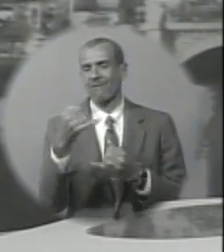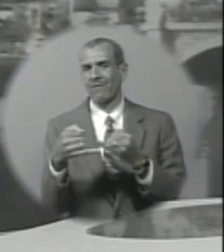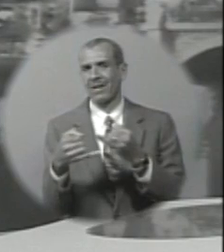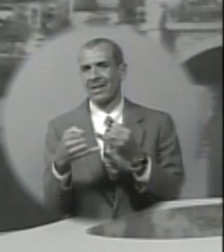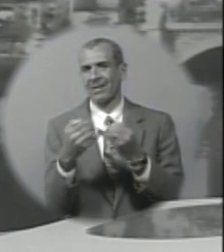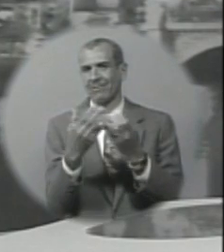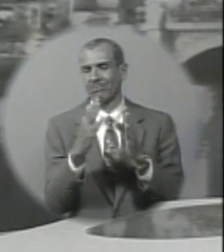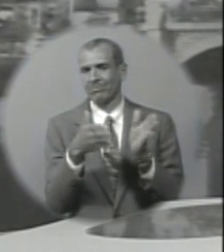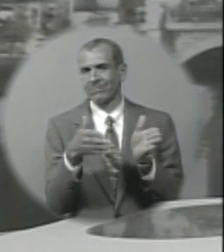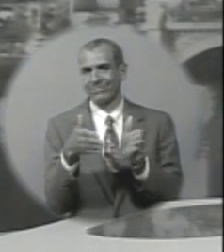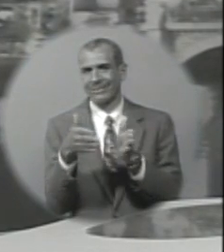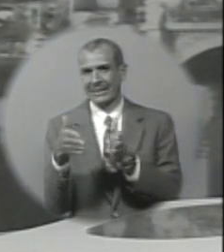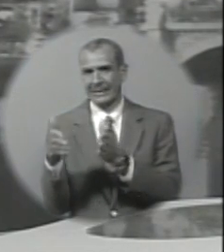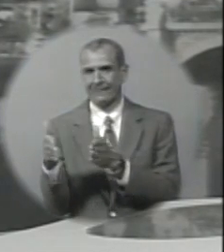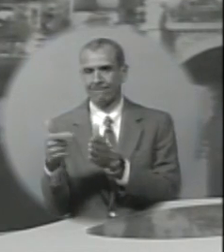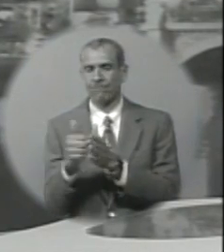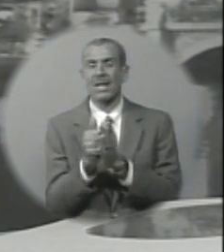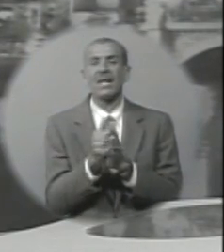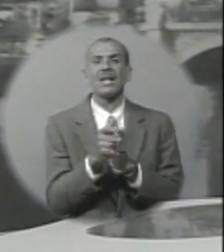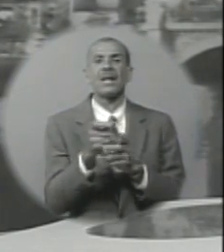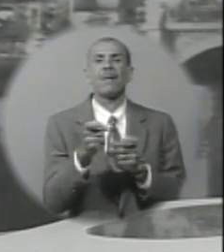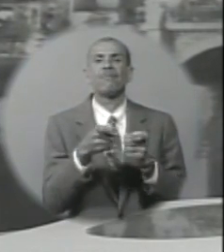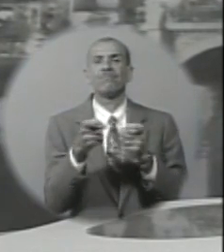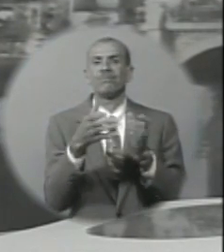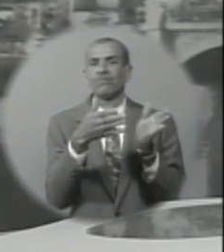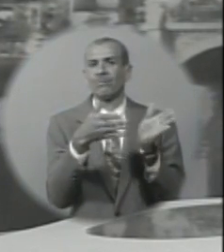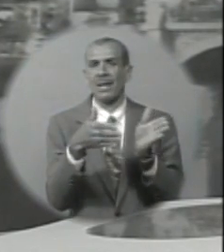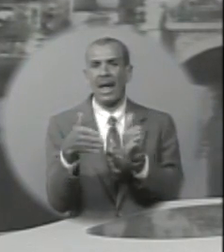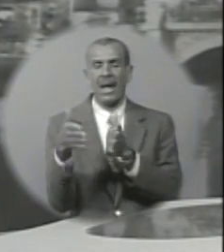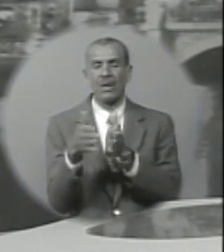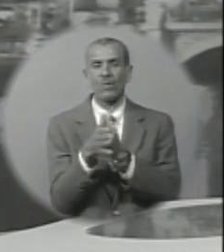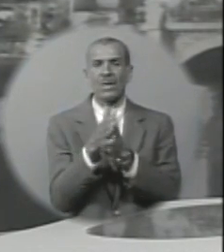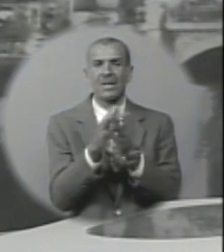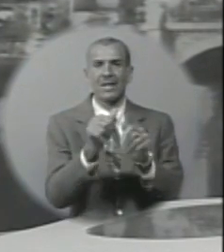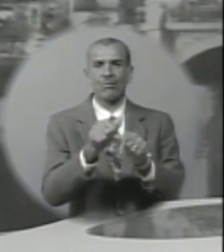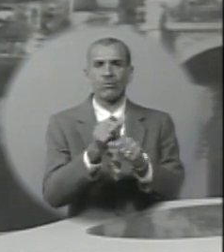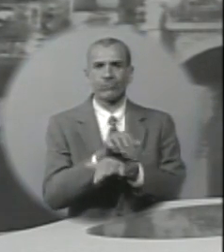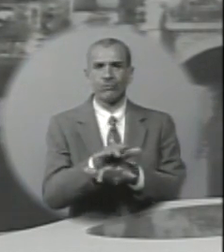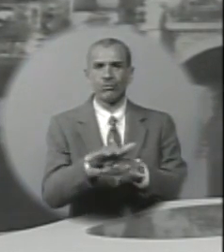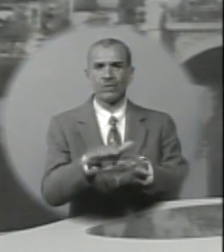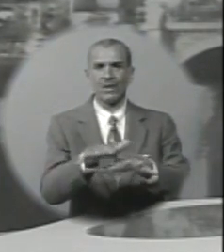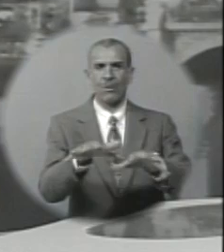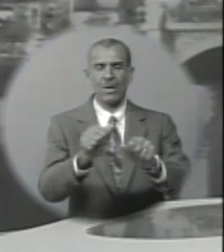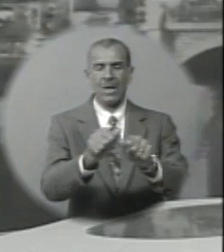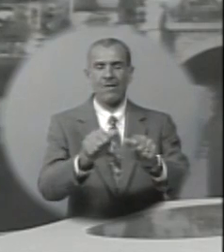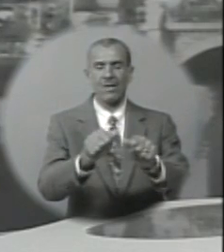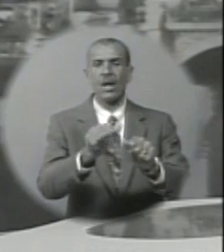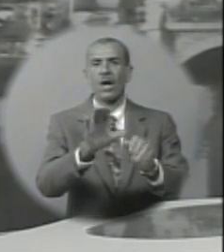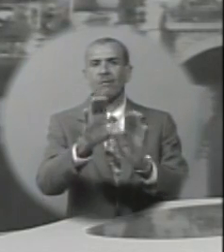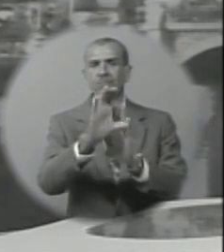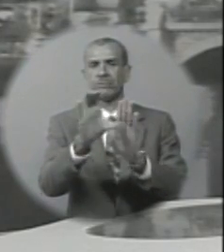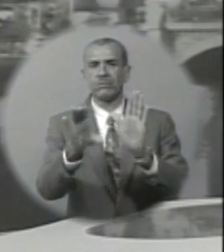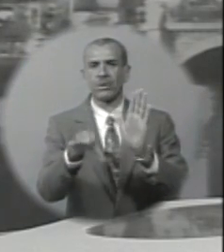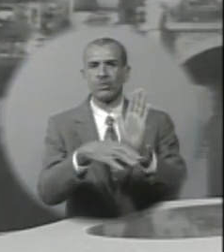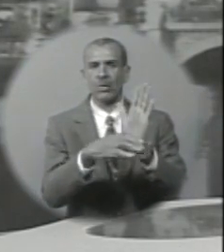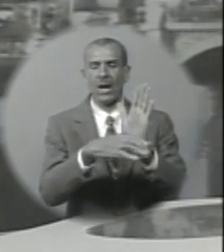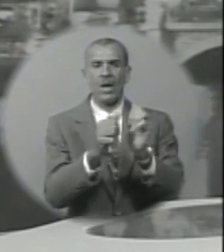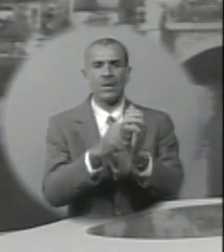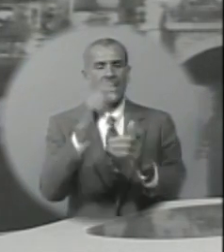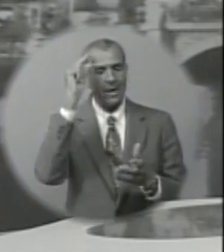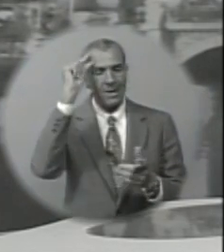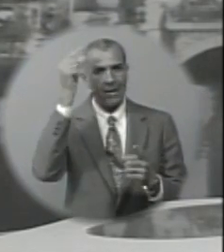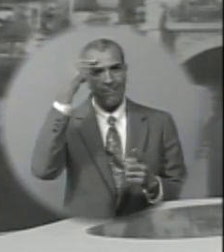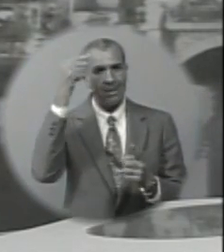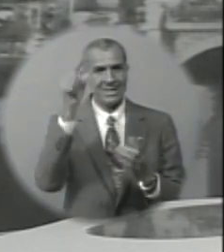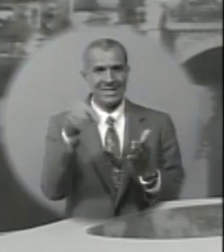stages of development. The e-government master plan, along with a wide area network or WAN contract, which government signed with